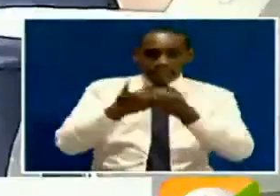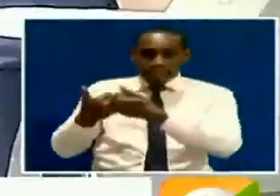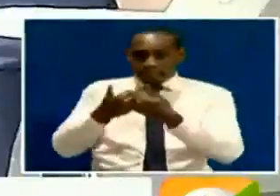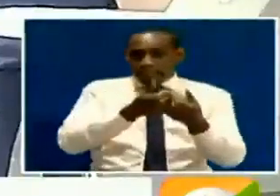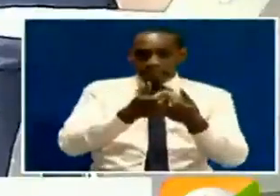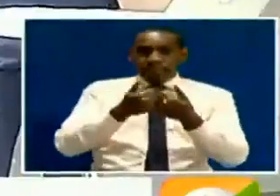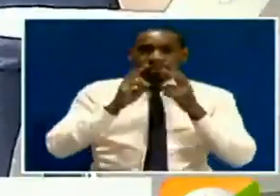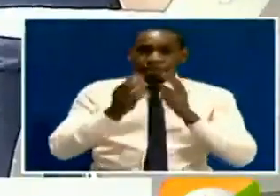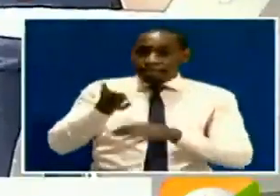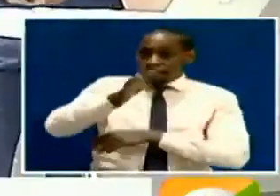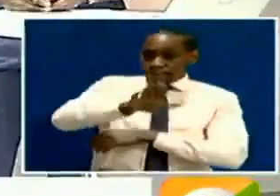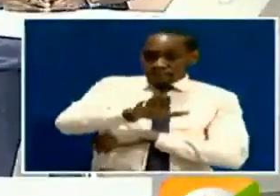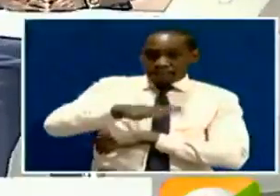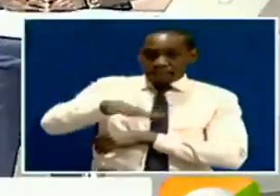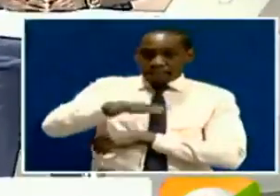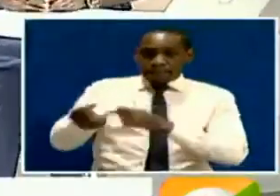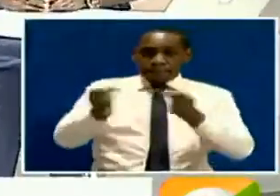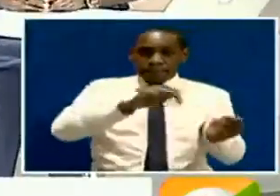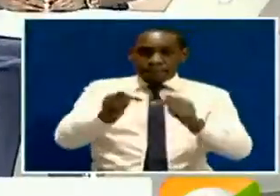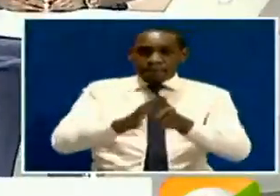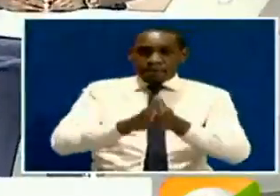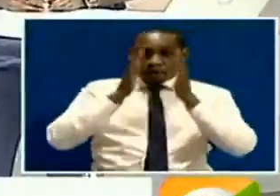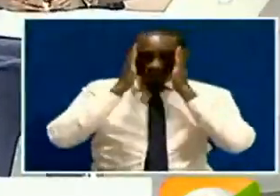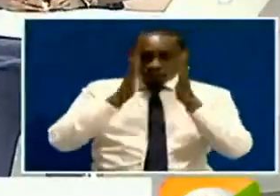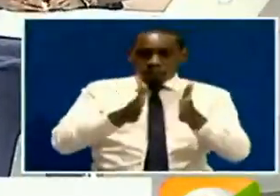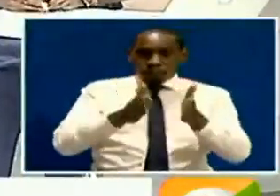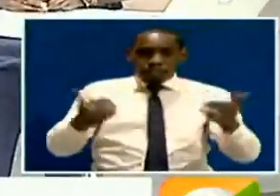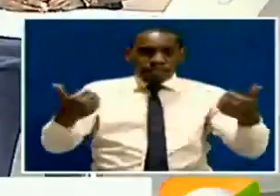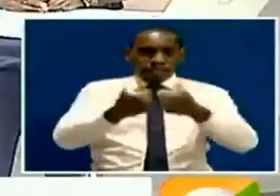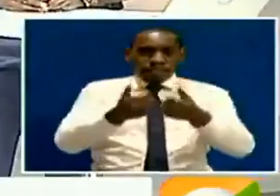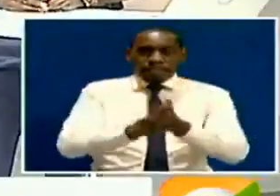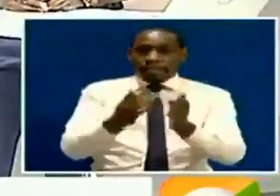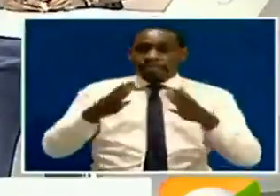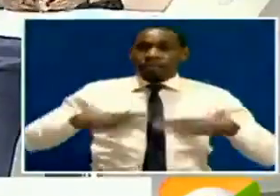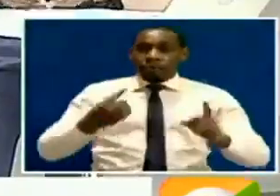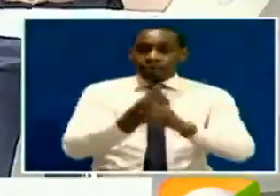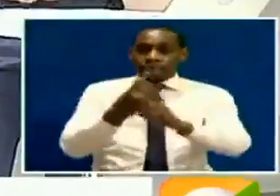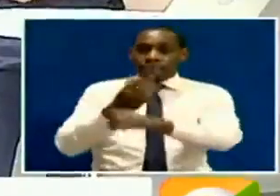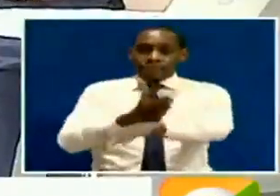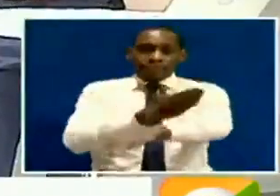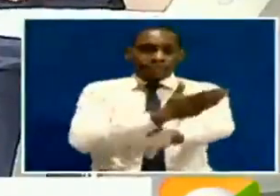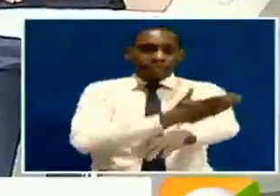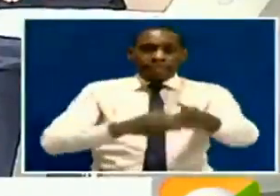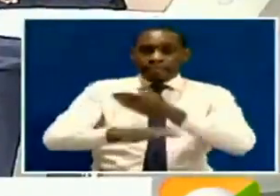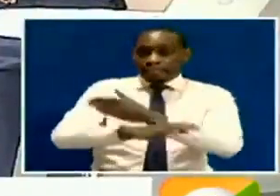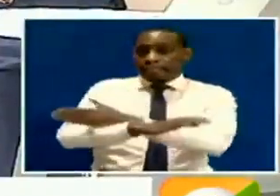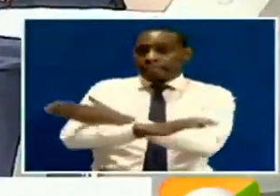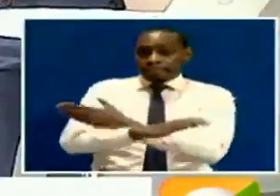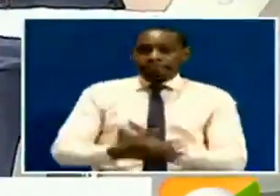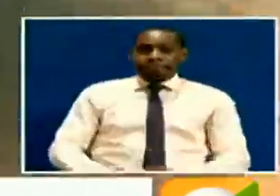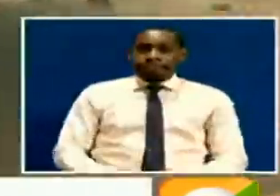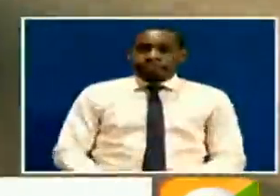some semblance of peace with the warring sides keen on locking horns. Several people were injured during the skirmishes.